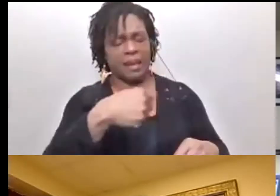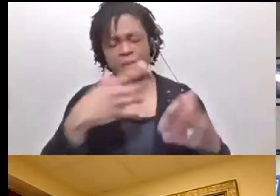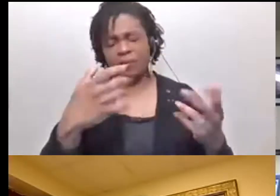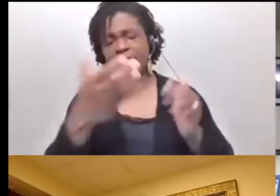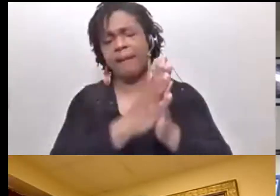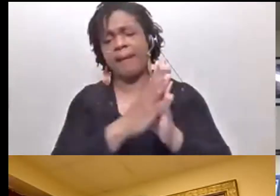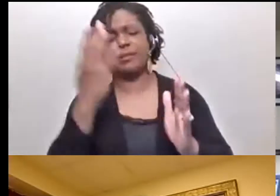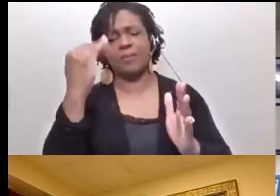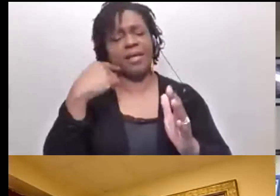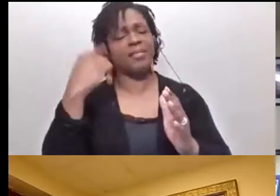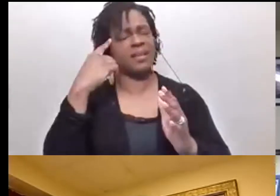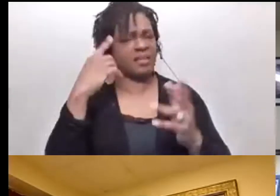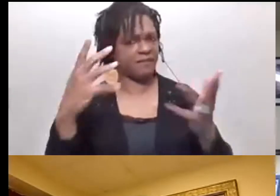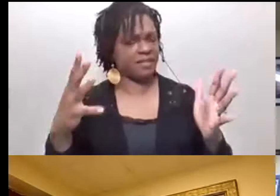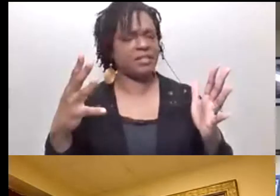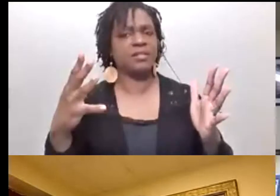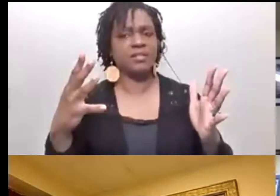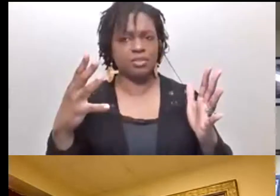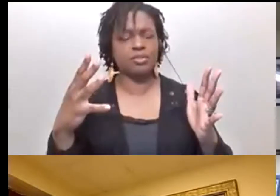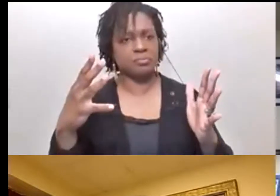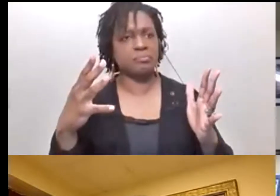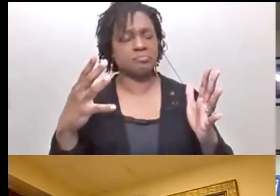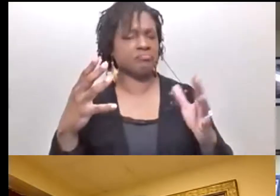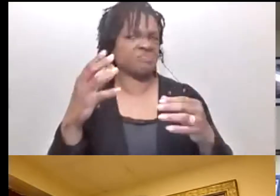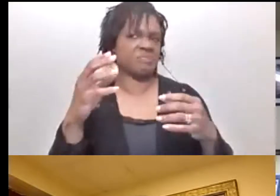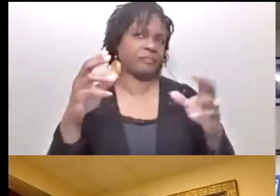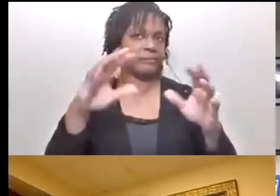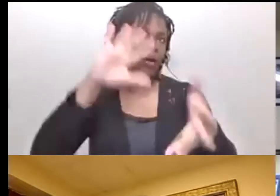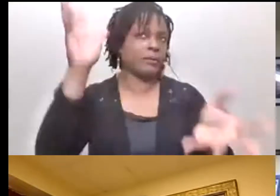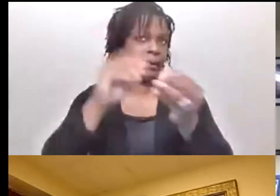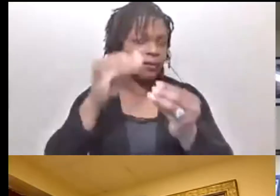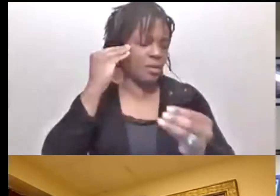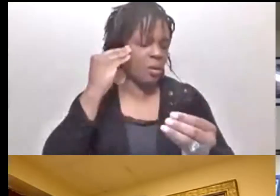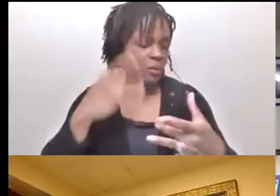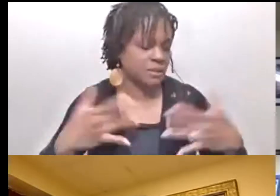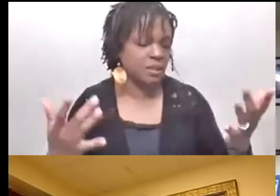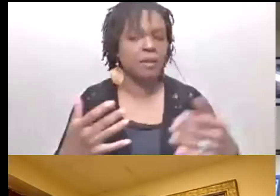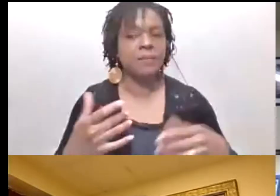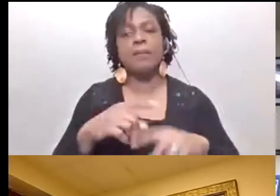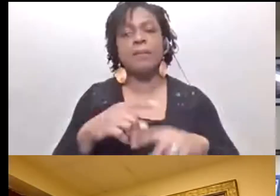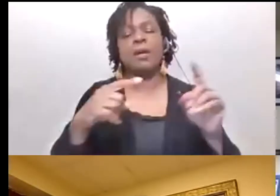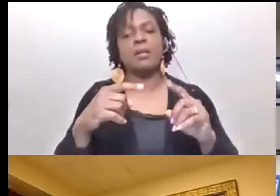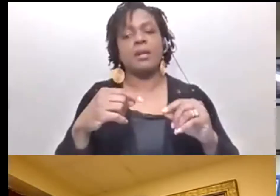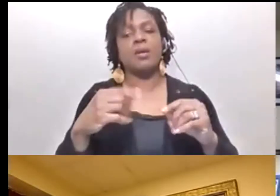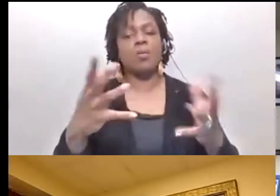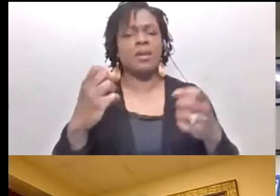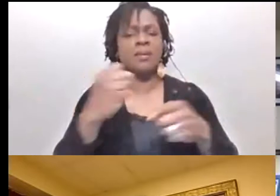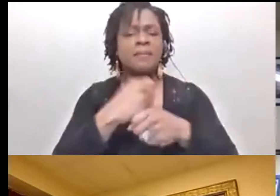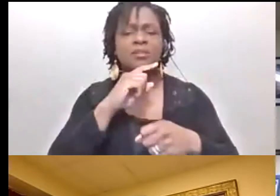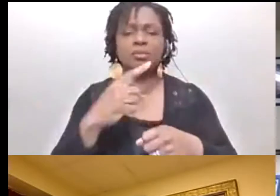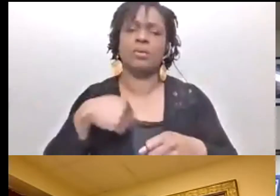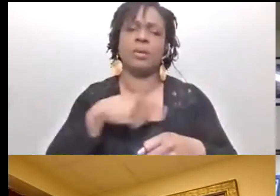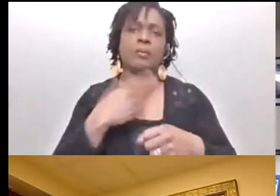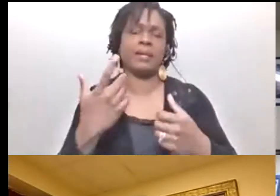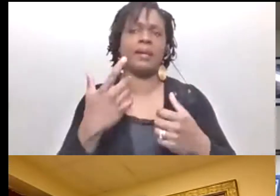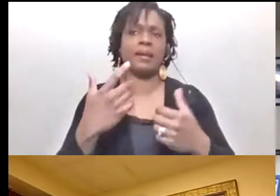So, our best opportunity is to have a united front and not be even any perceptions of any division.